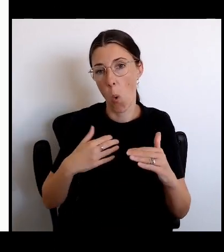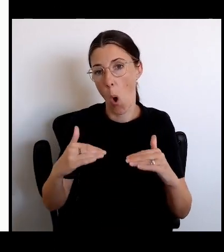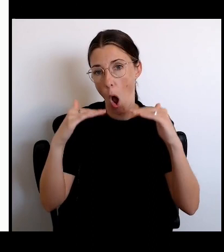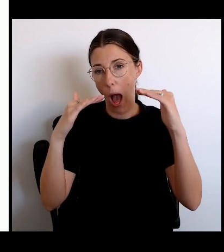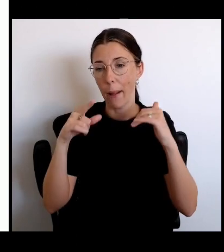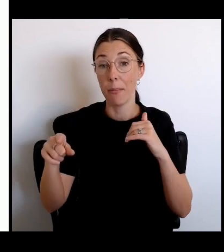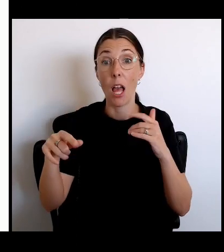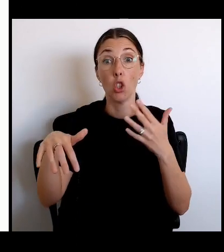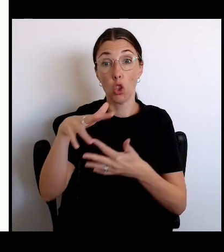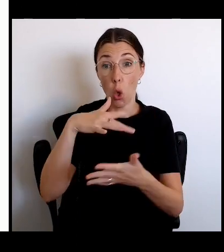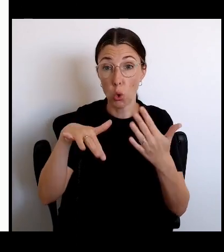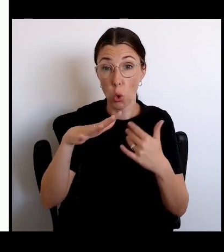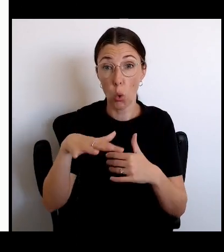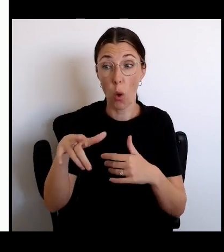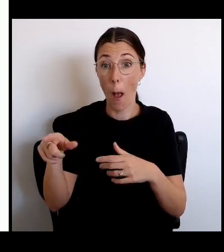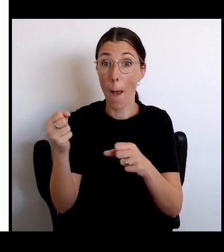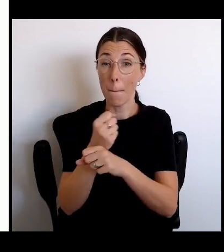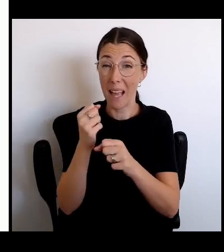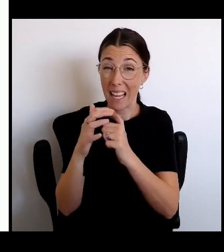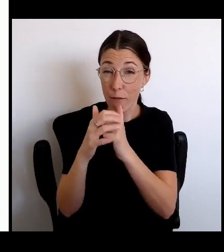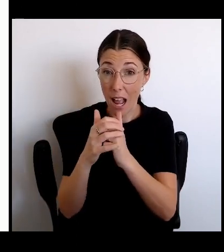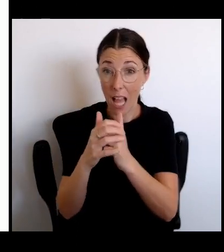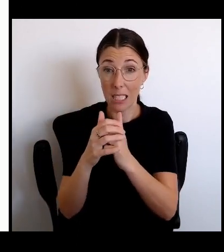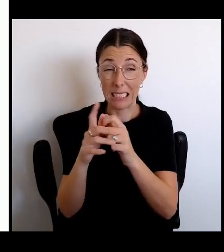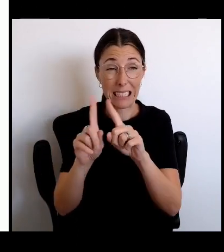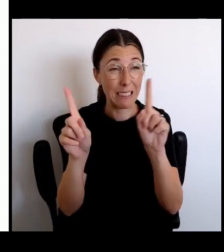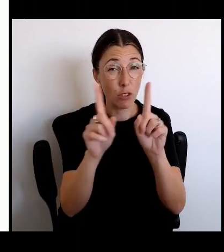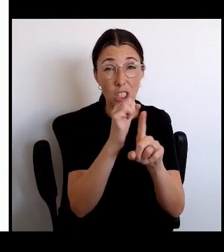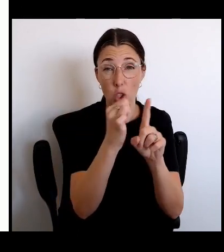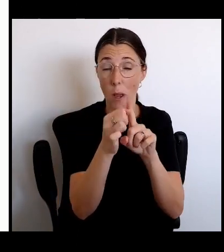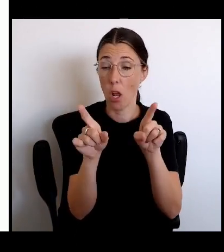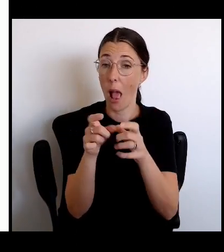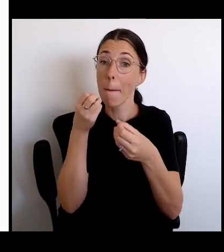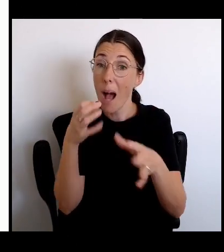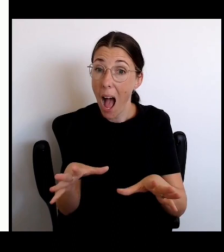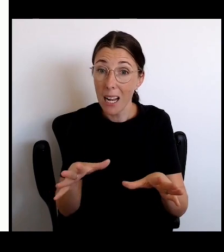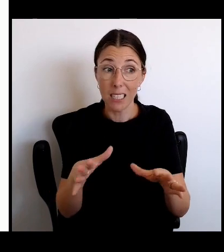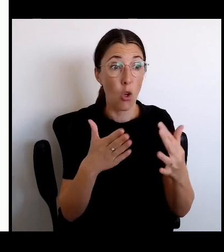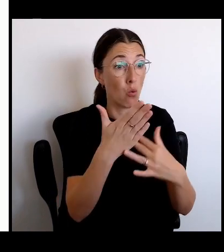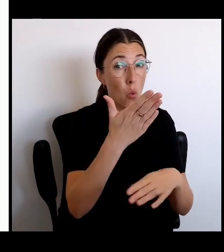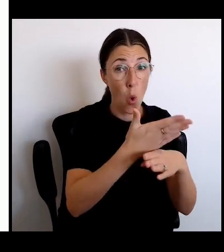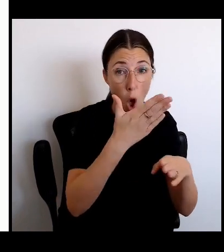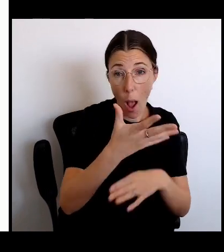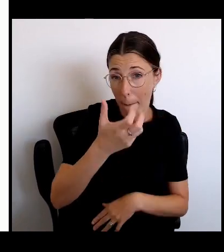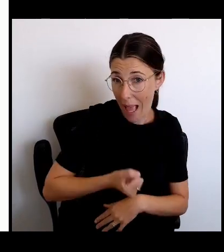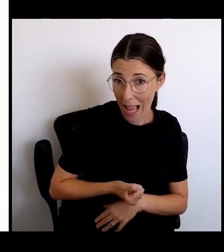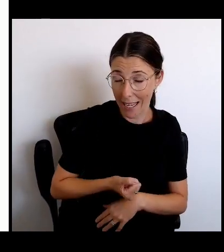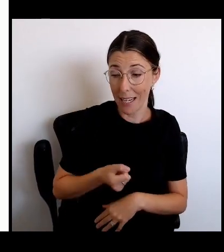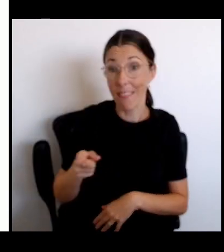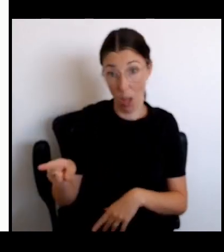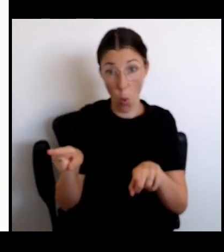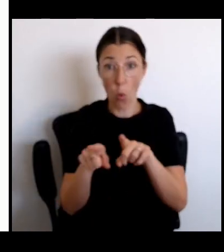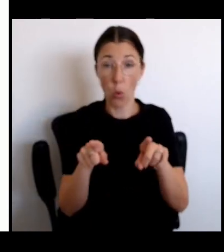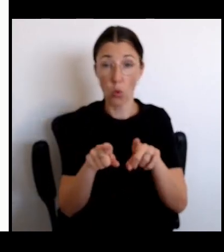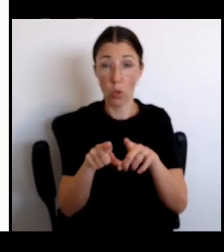friends now in settings like parties and paid work. But also they are connected into some hobby and sports. So they're